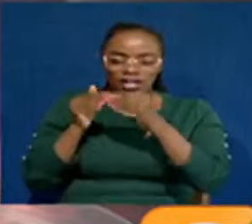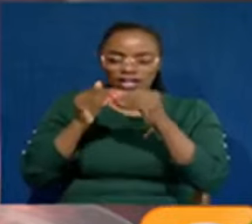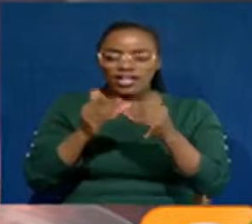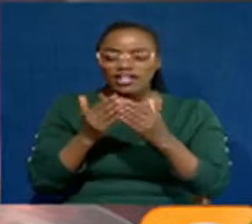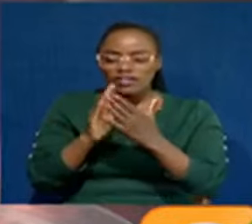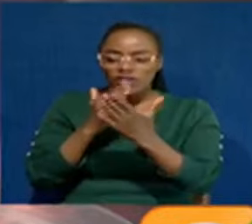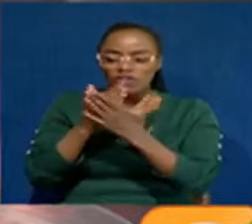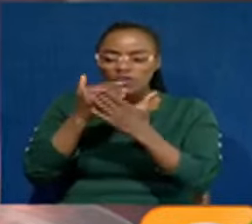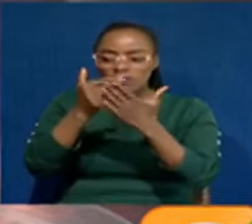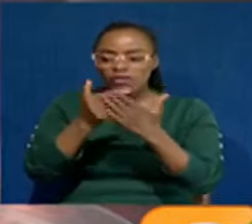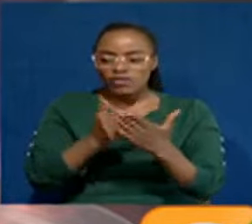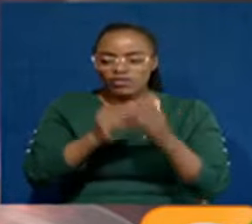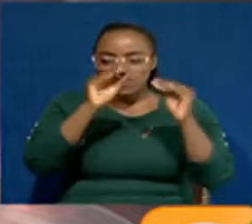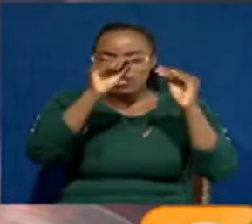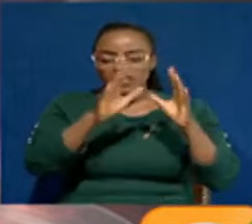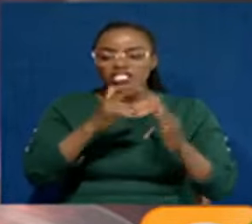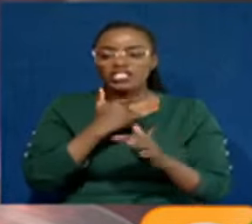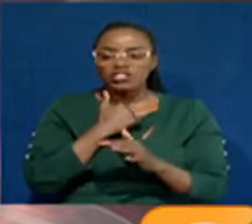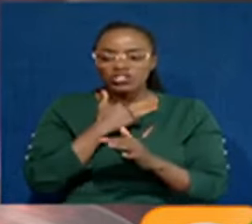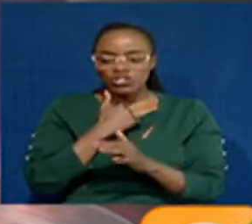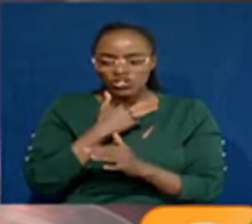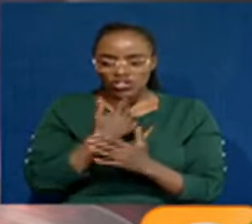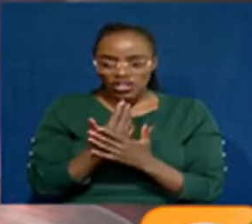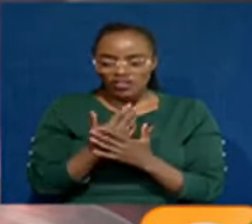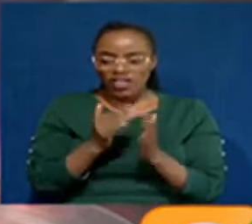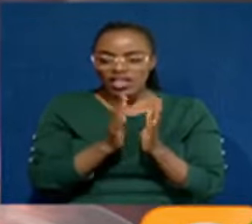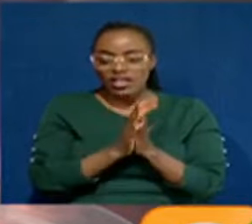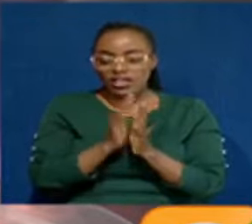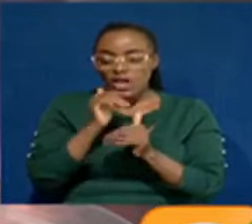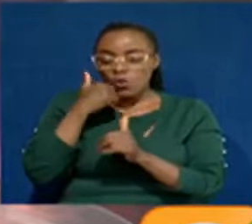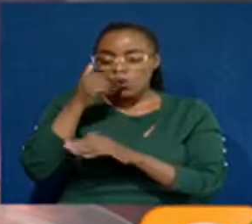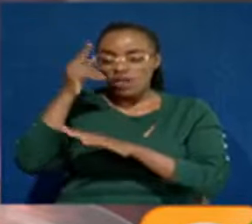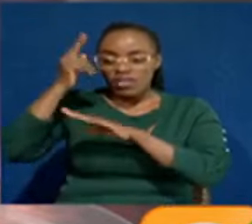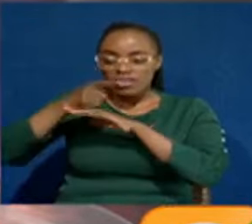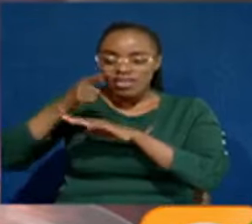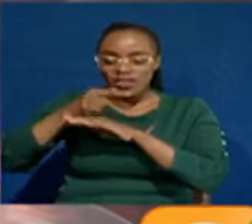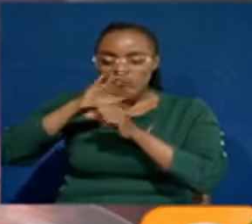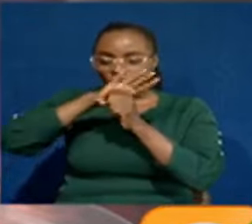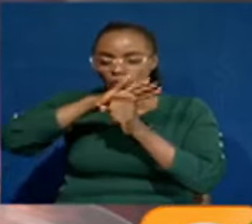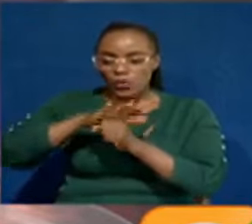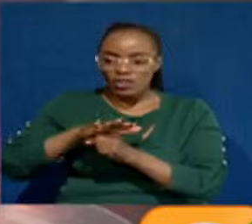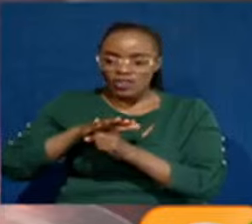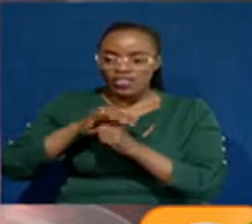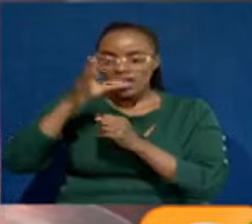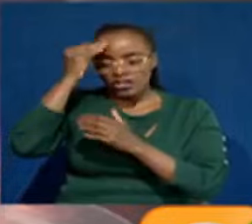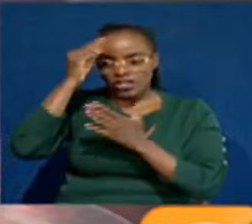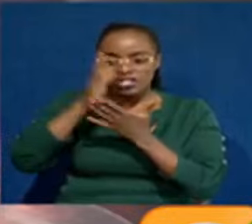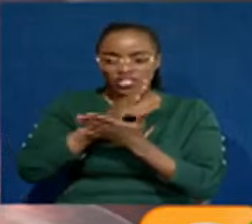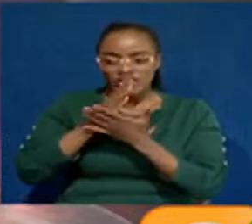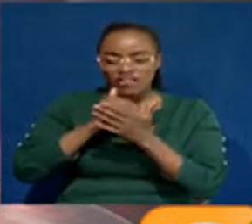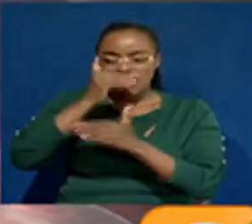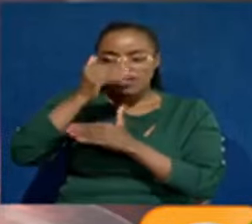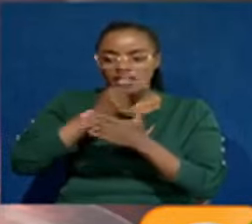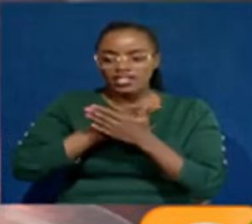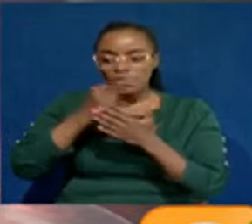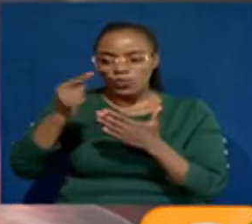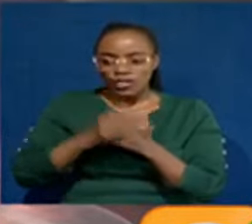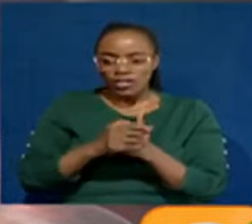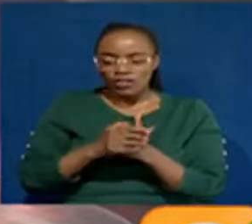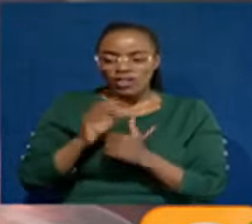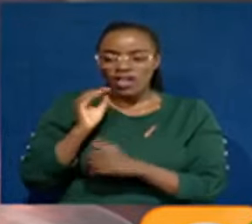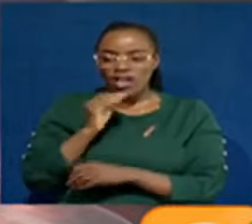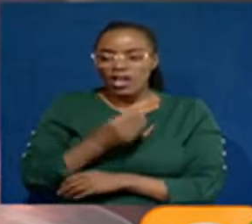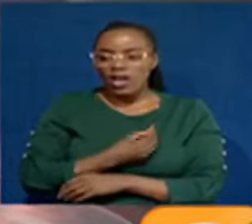arbitration talks between teachers' unions in the country that have threatened to cripple the education sector. From next week, Kamau